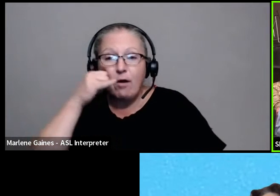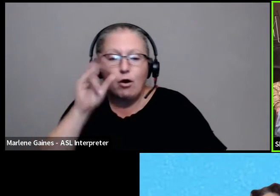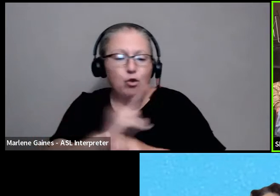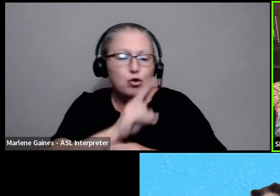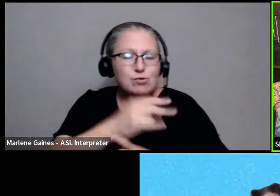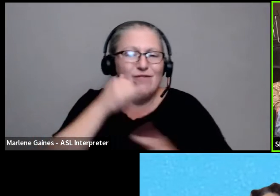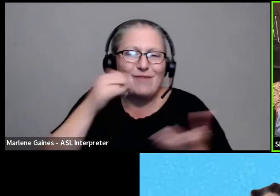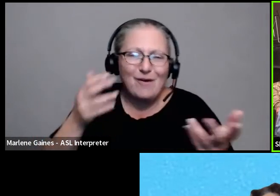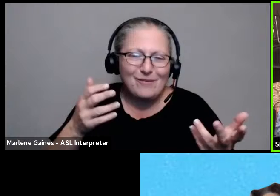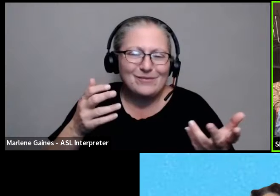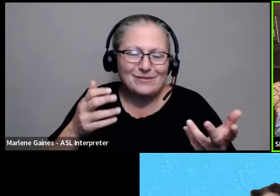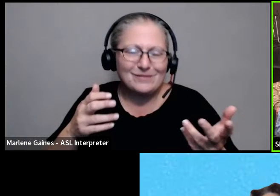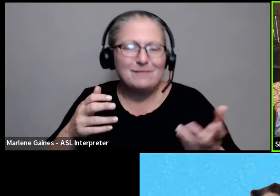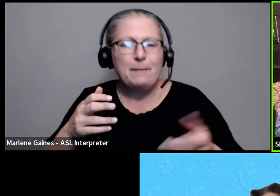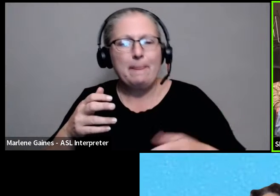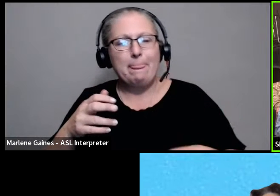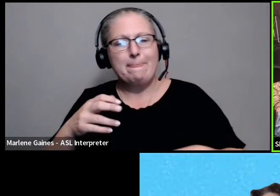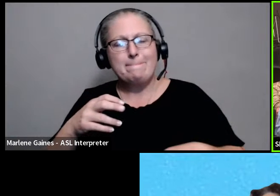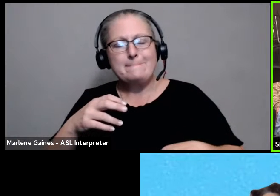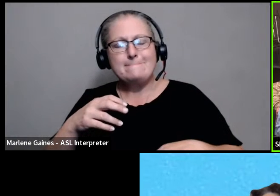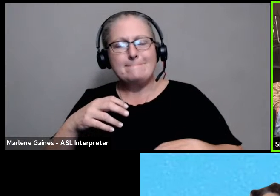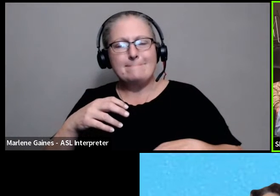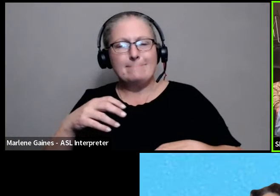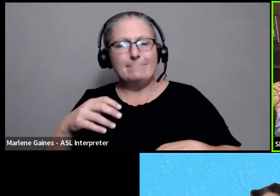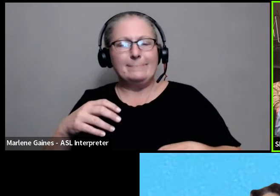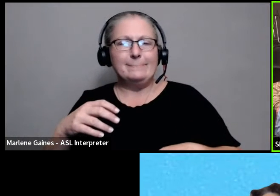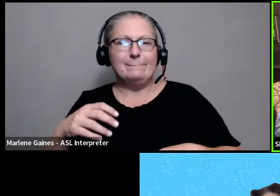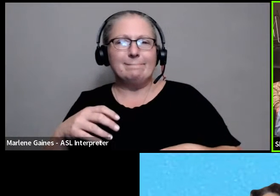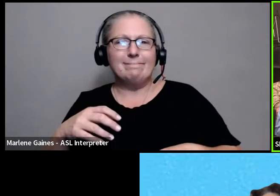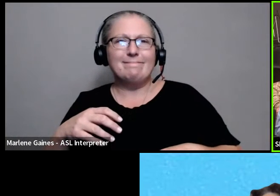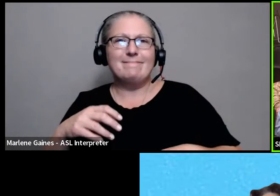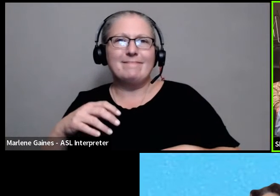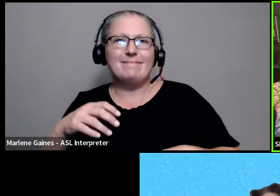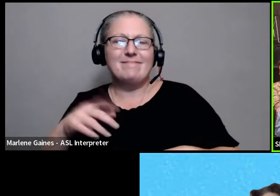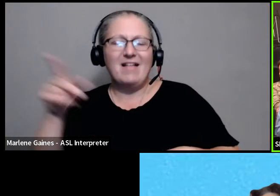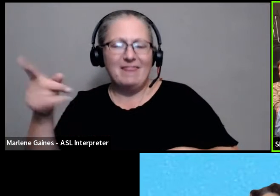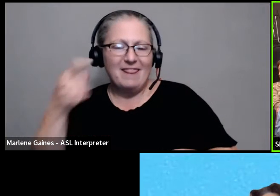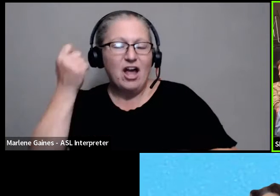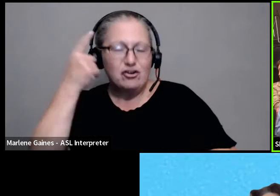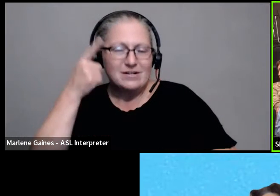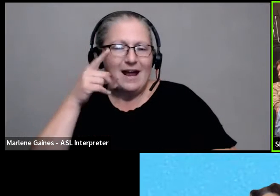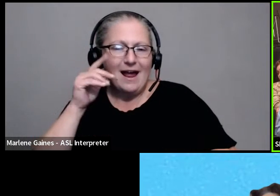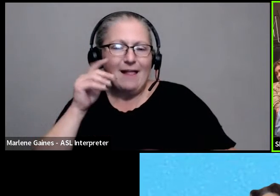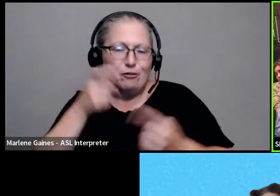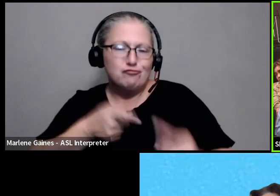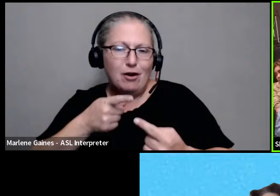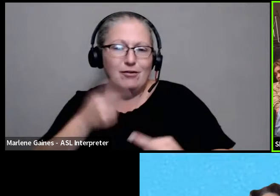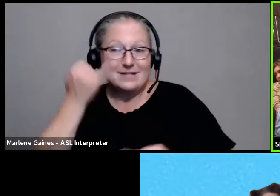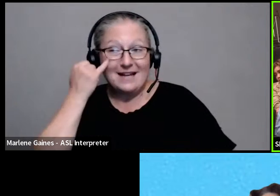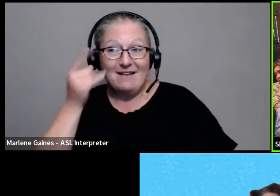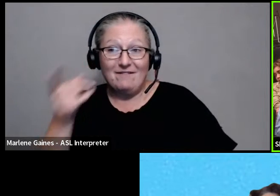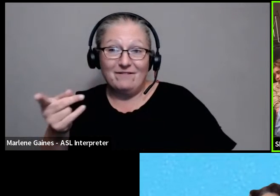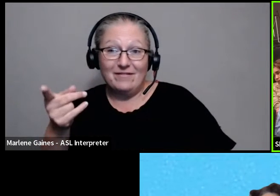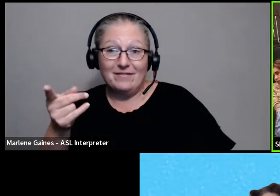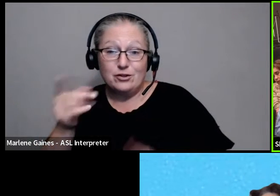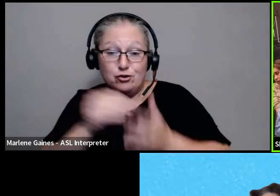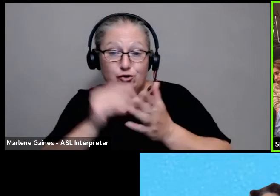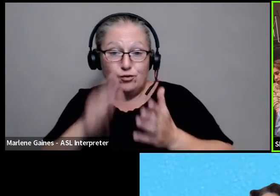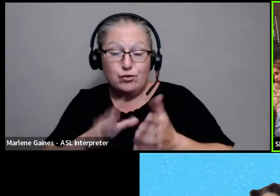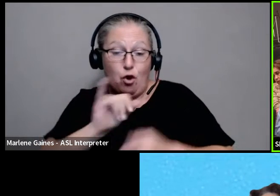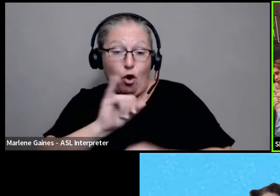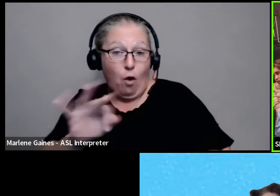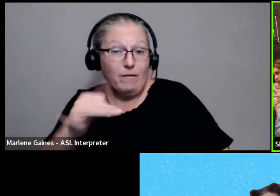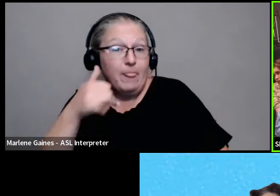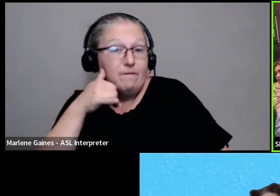it. So, I think the struggle, they understand the struggle. And so if they can get their student off their